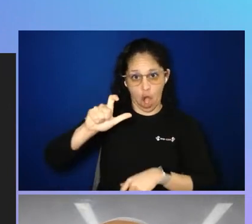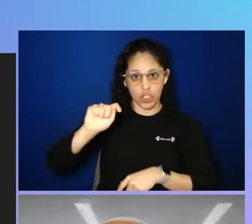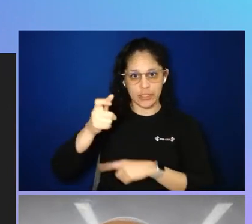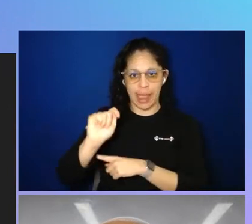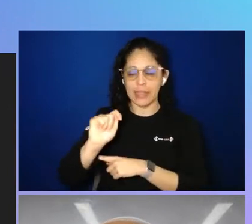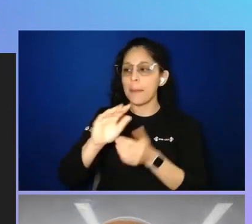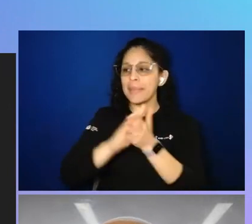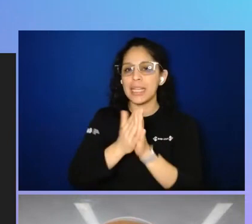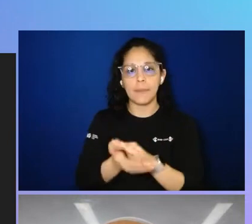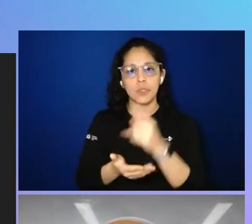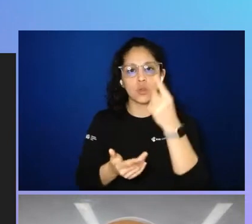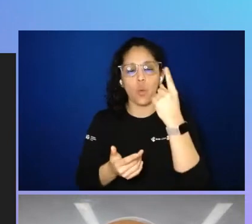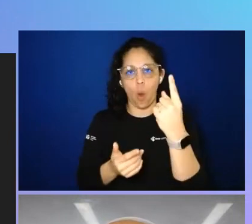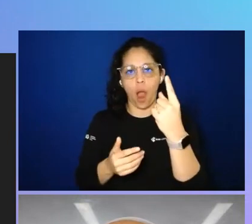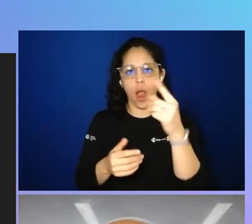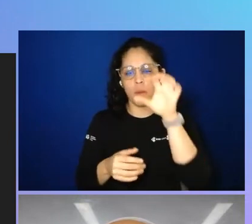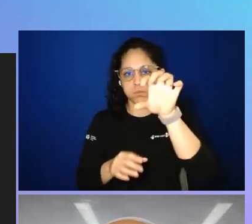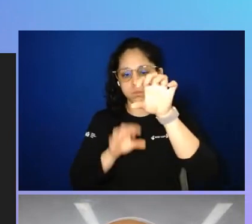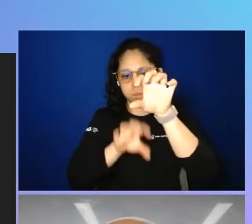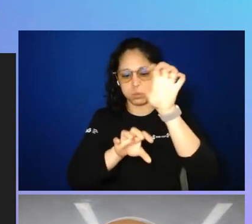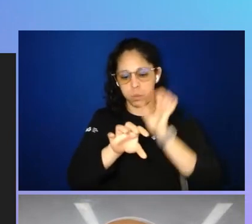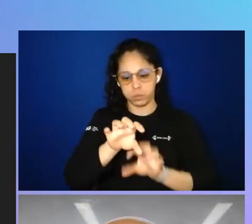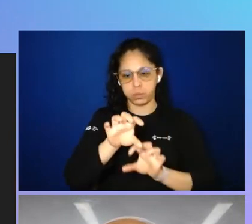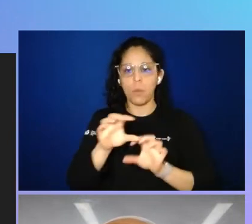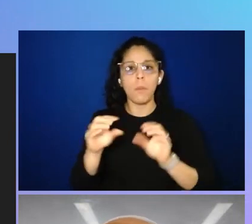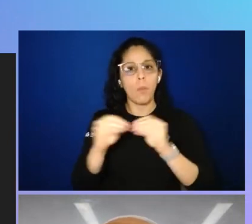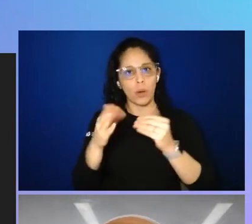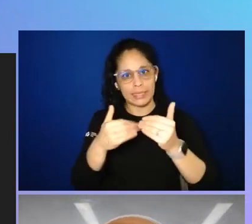easier to consume that information.